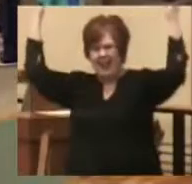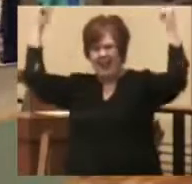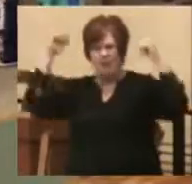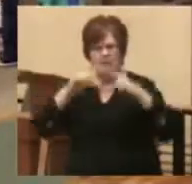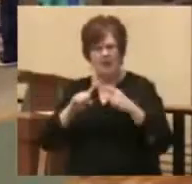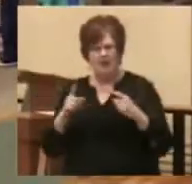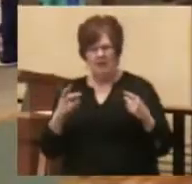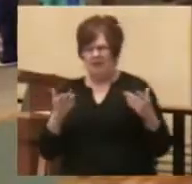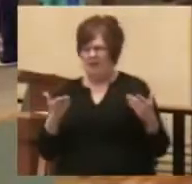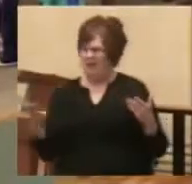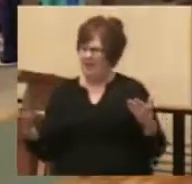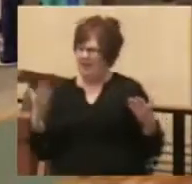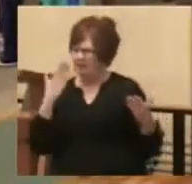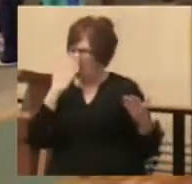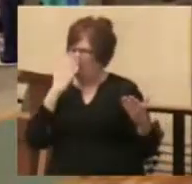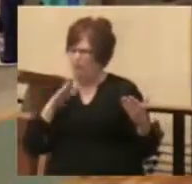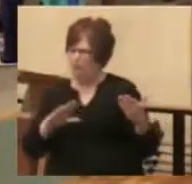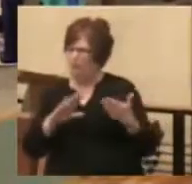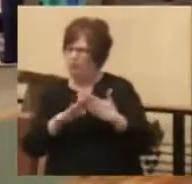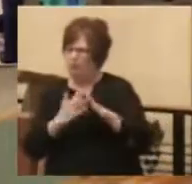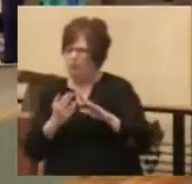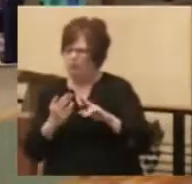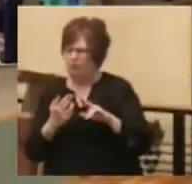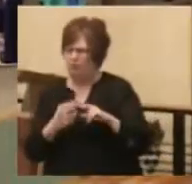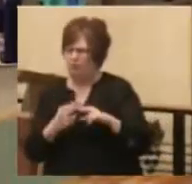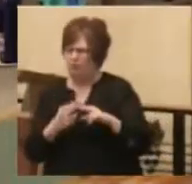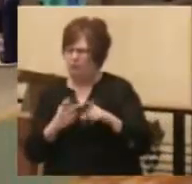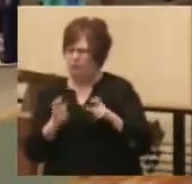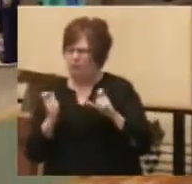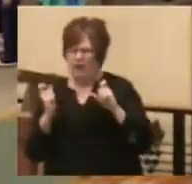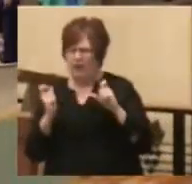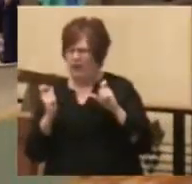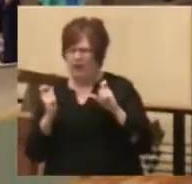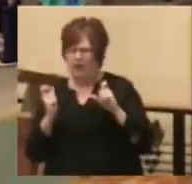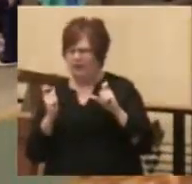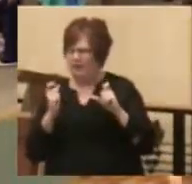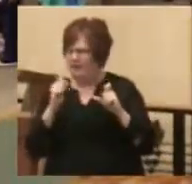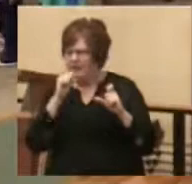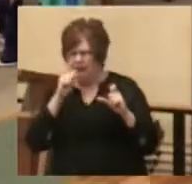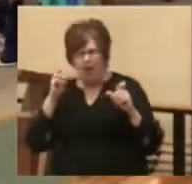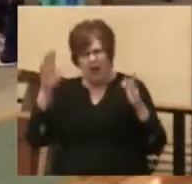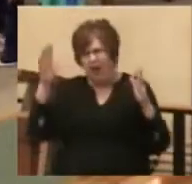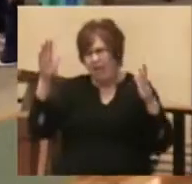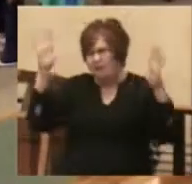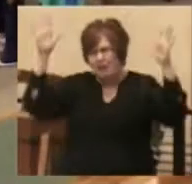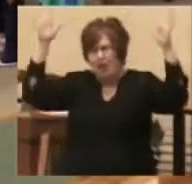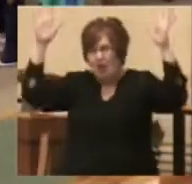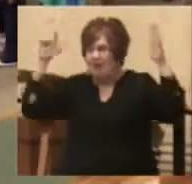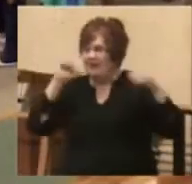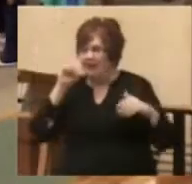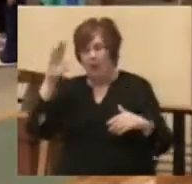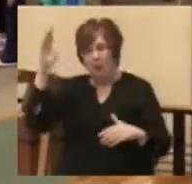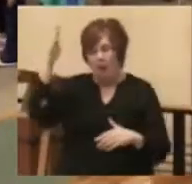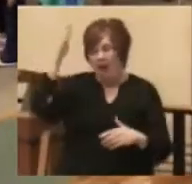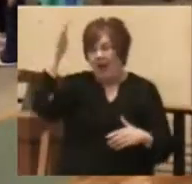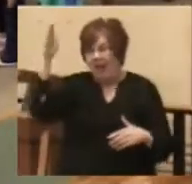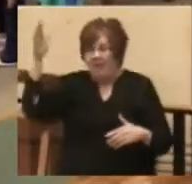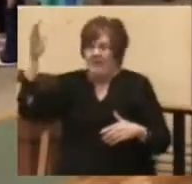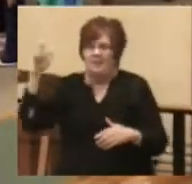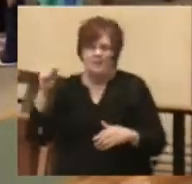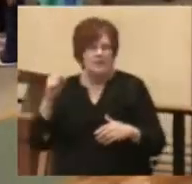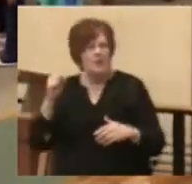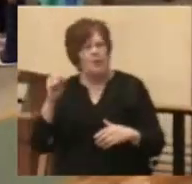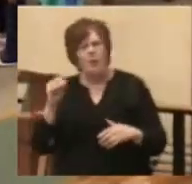things go bad pretty quick. And they're no longer cheering and waving, they're saying something else. So parades